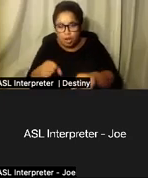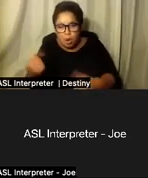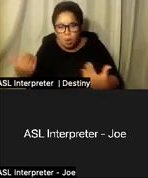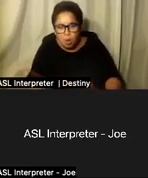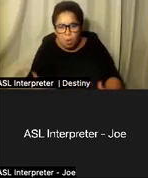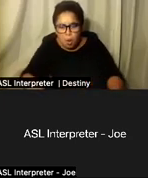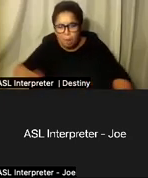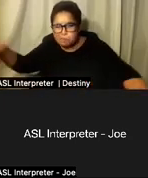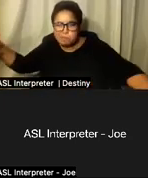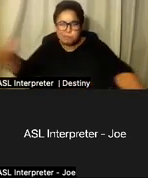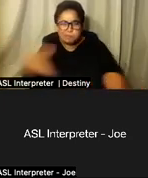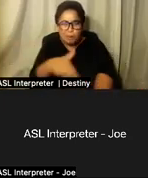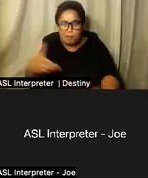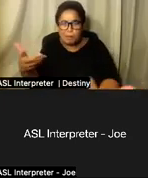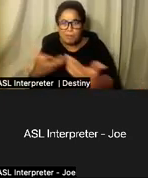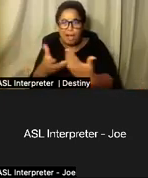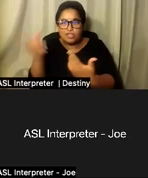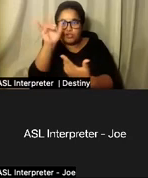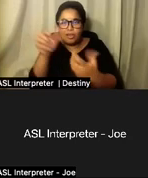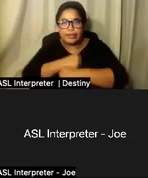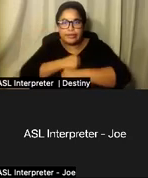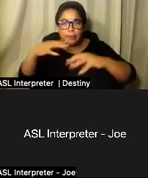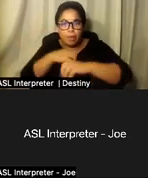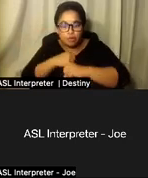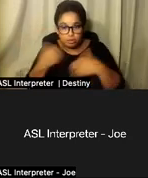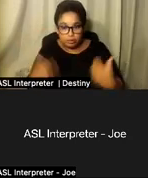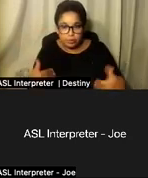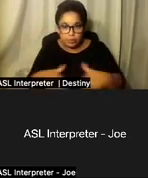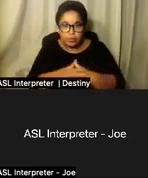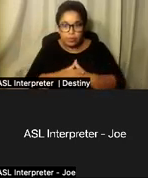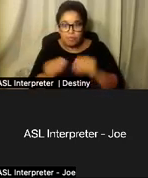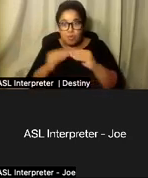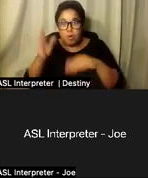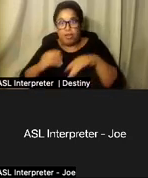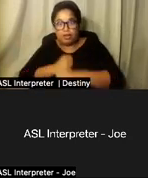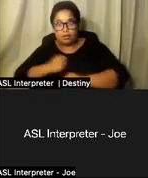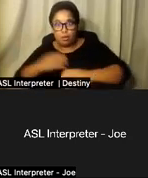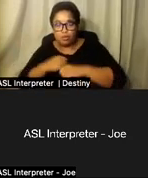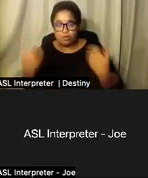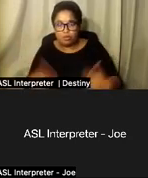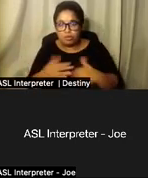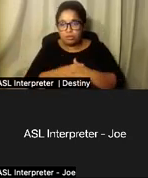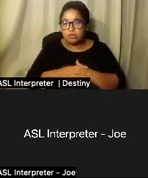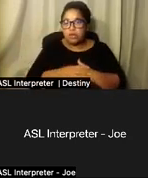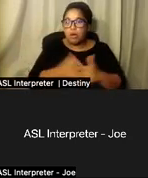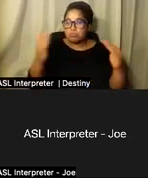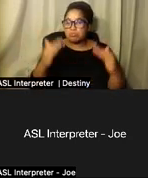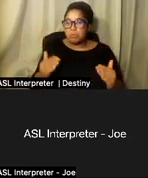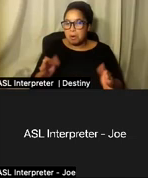many times that of an explosion. So another couple of helpful hints for you on the next slide.